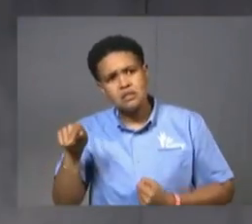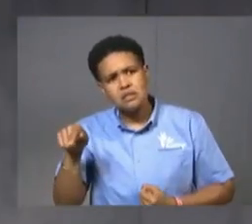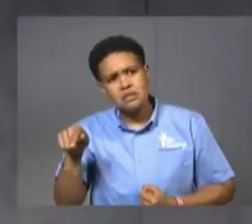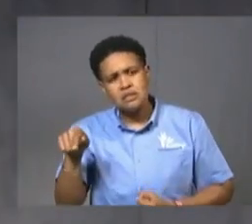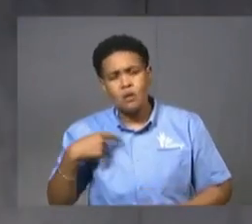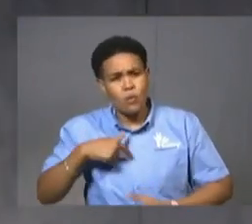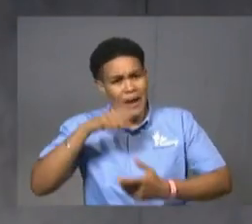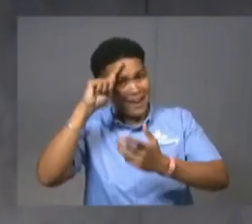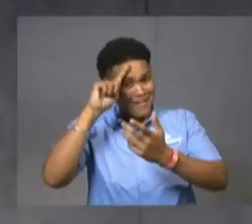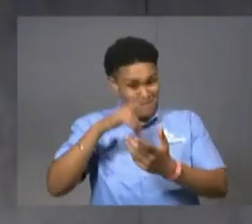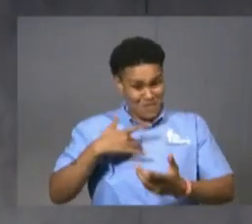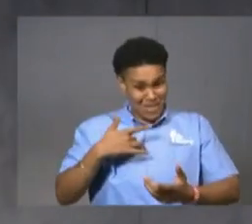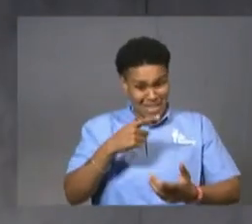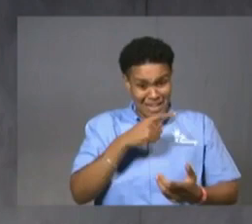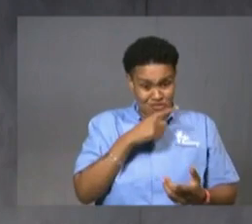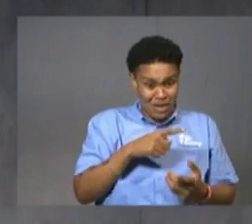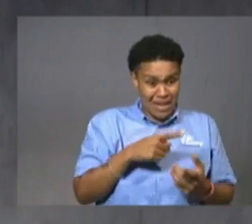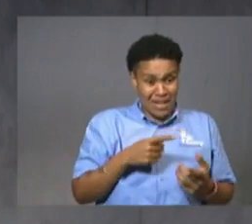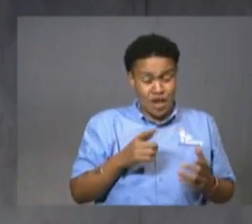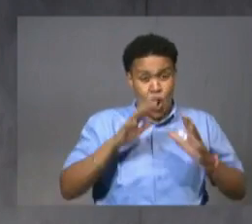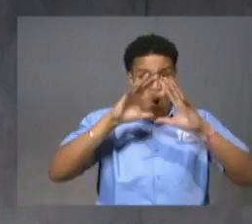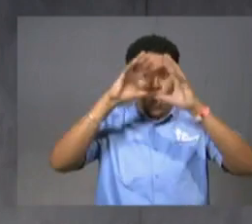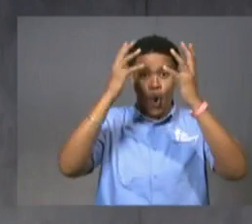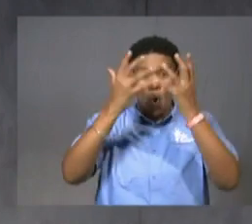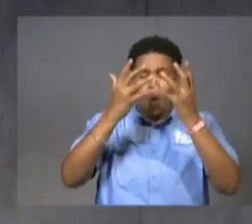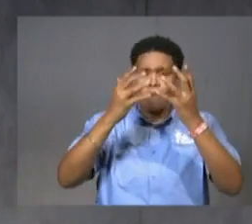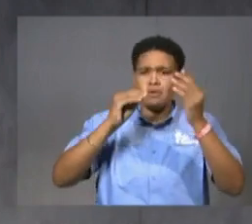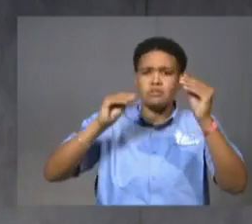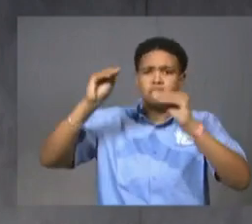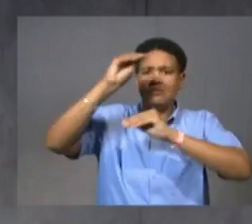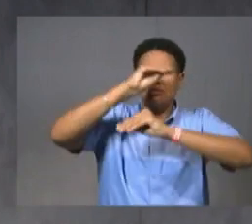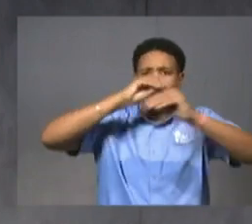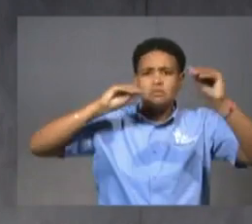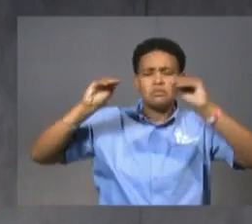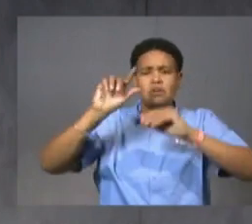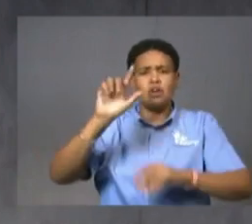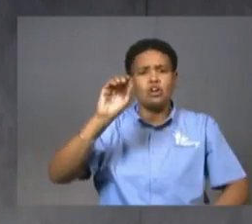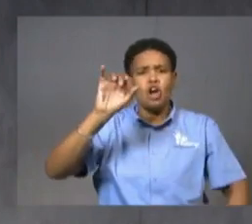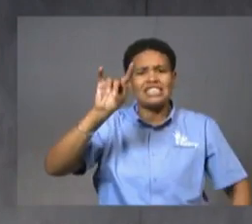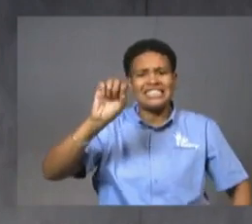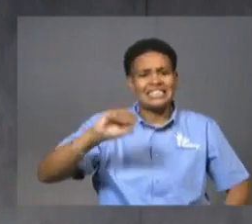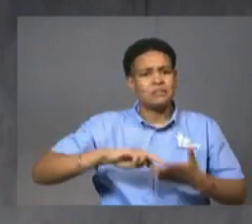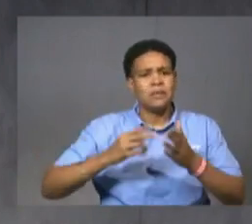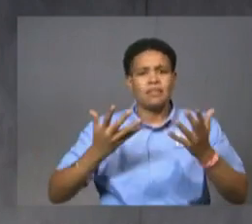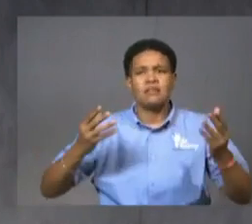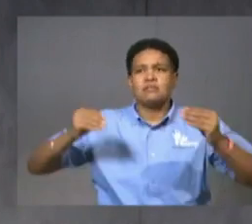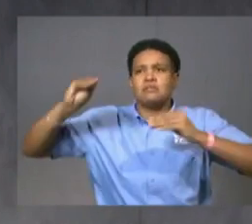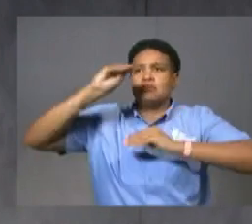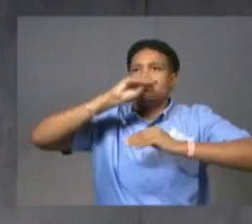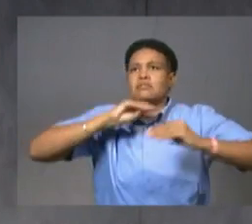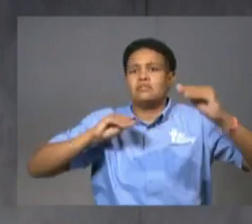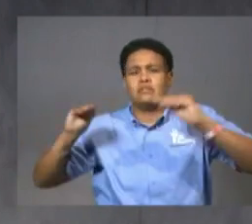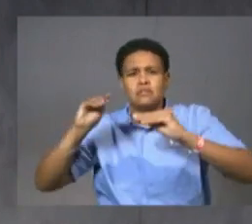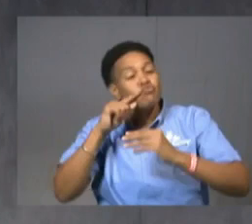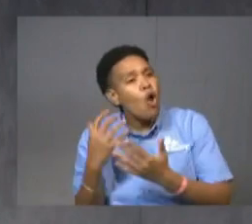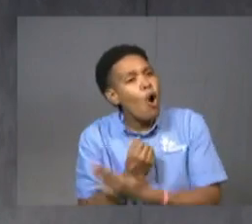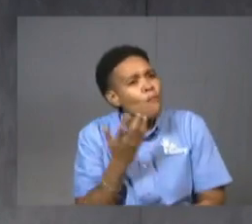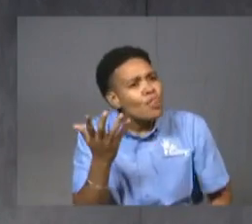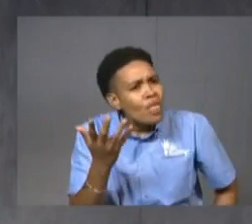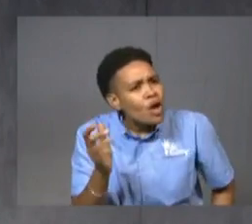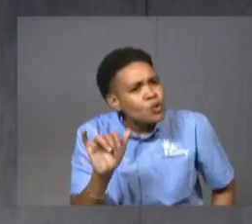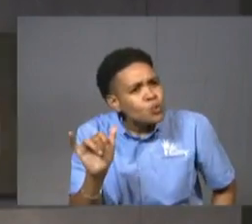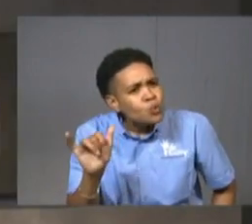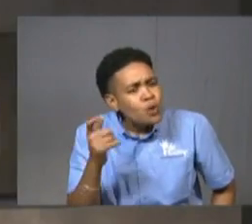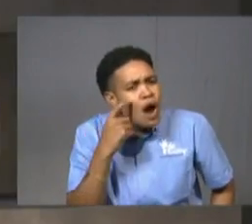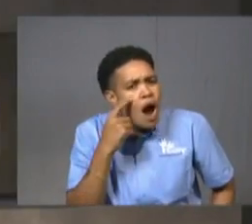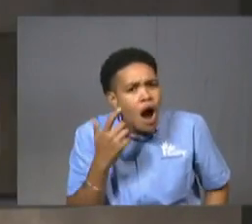feel that the logistics, the global logistics area, is an opportunity as well. With the increased use of online